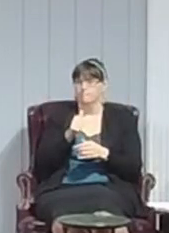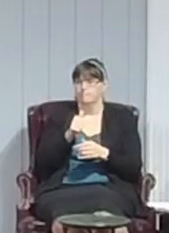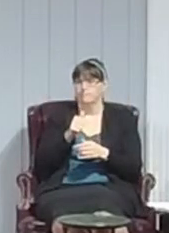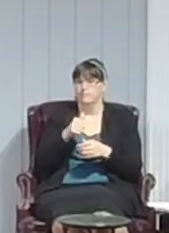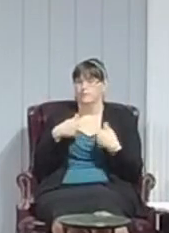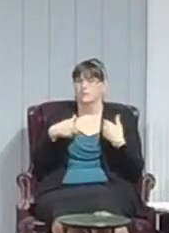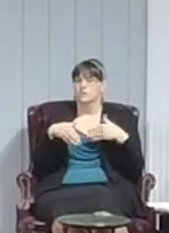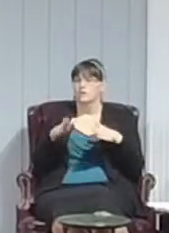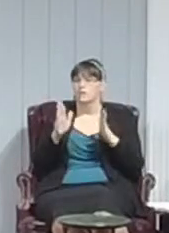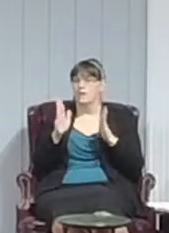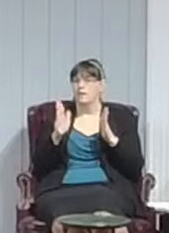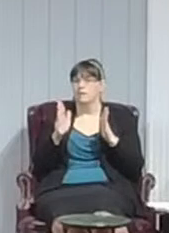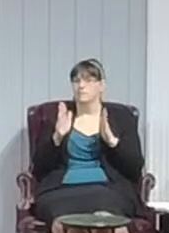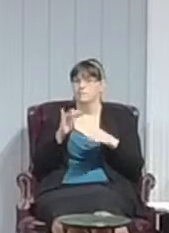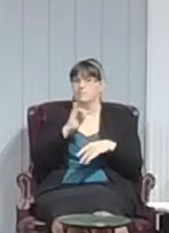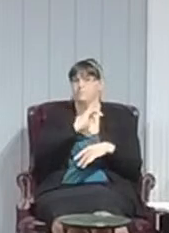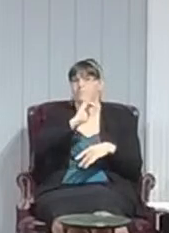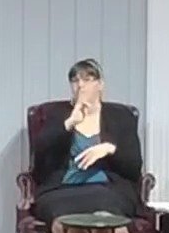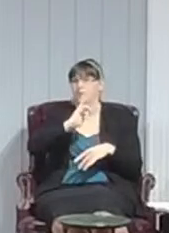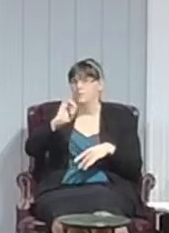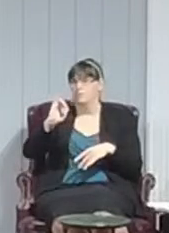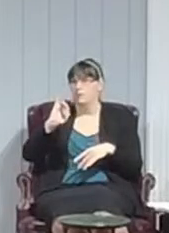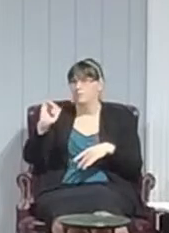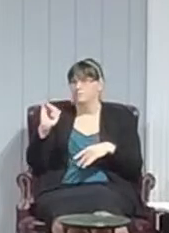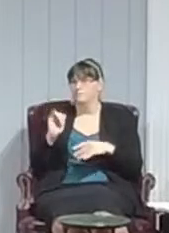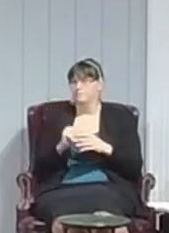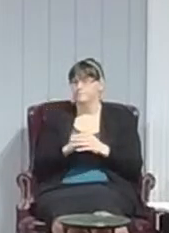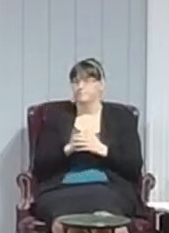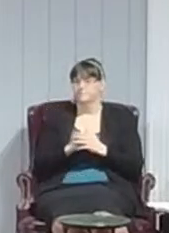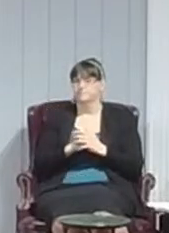to let happen to you and me.